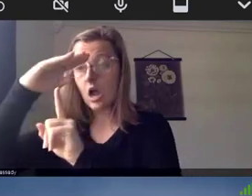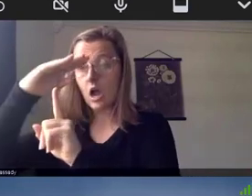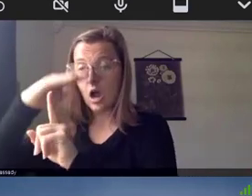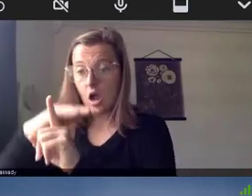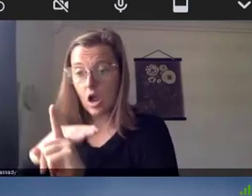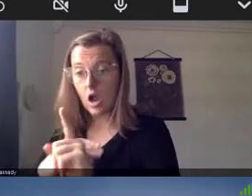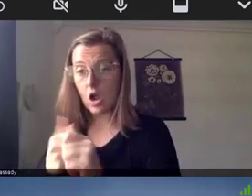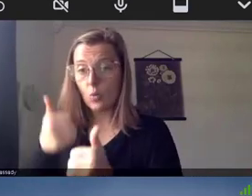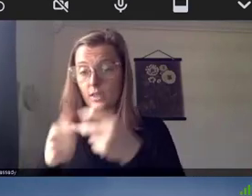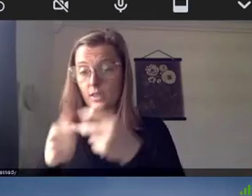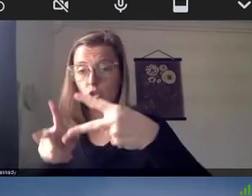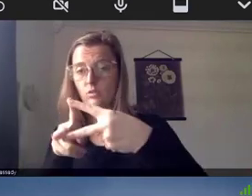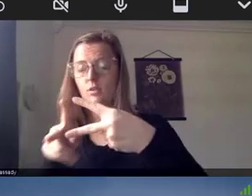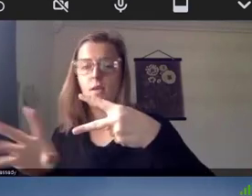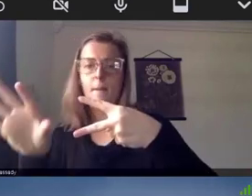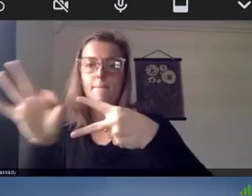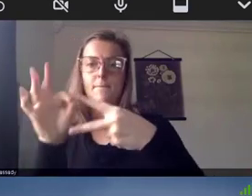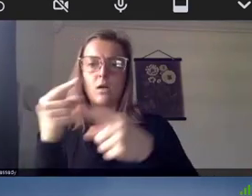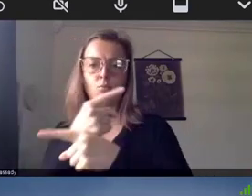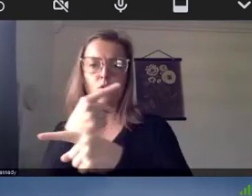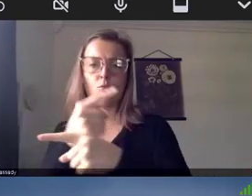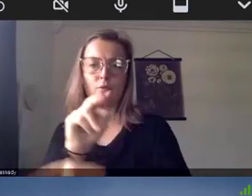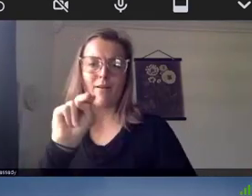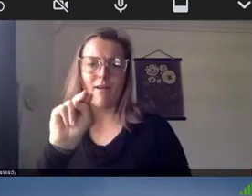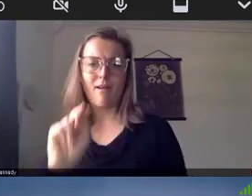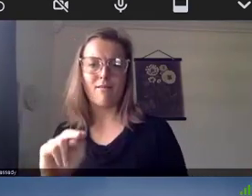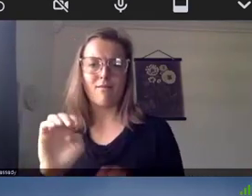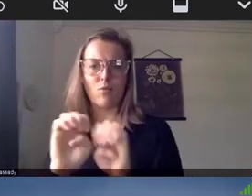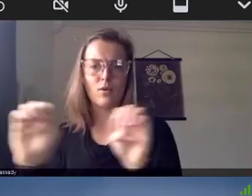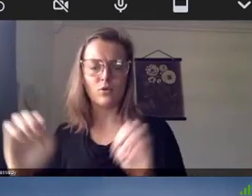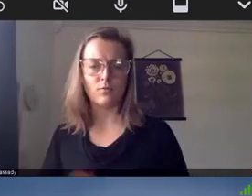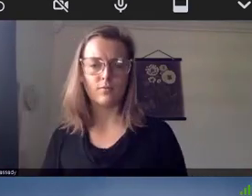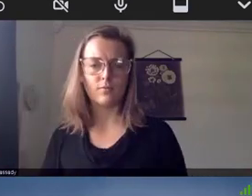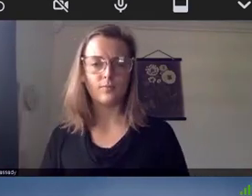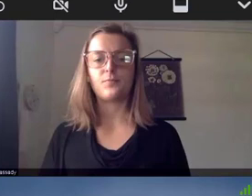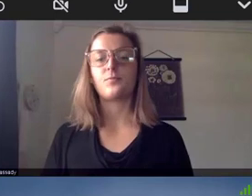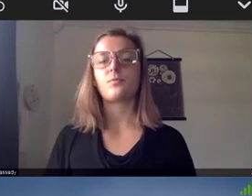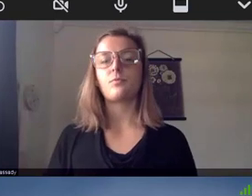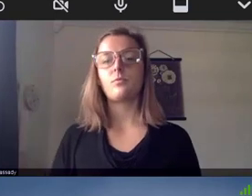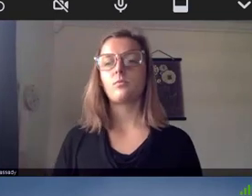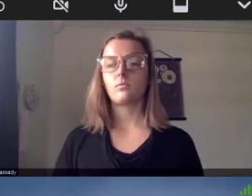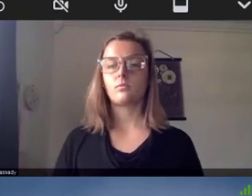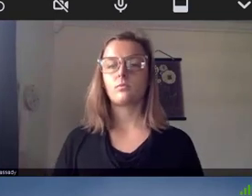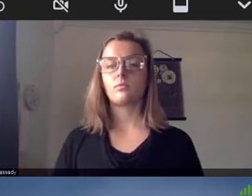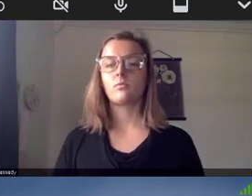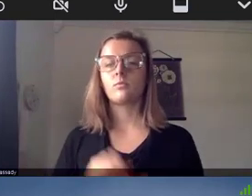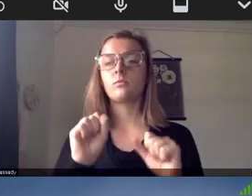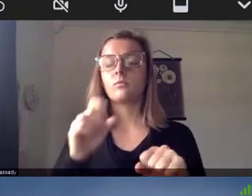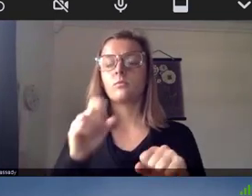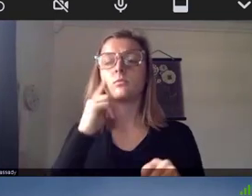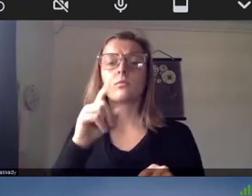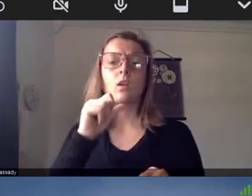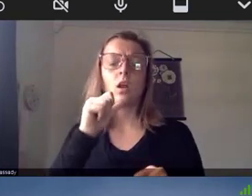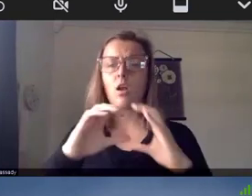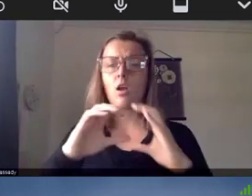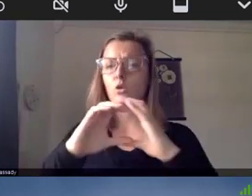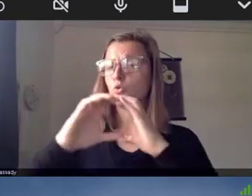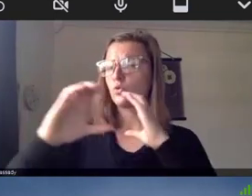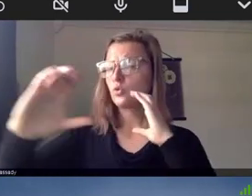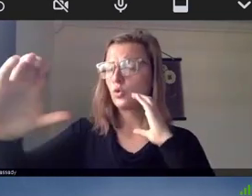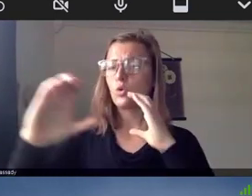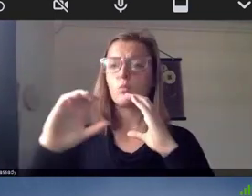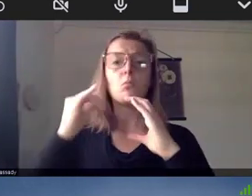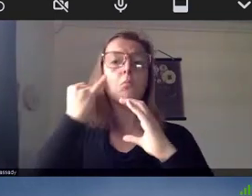We can do this for non-circular channels as well, but then when we're calculating these dimensionless parameters, we use the hydraulic